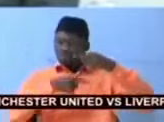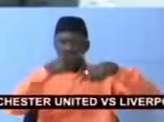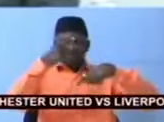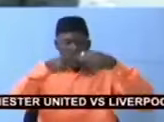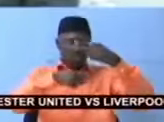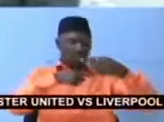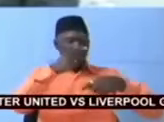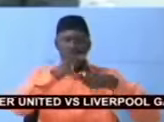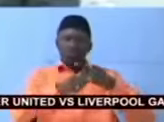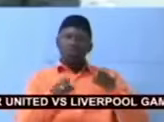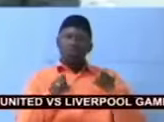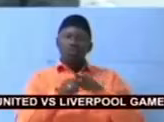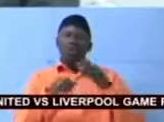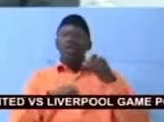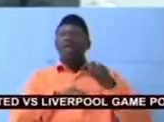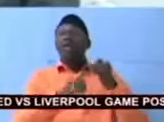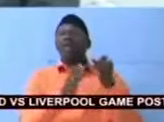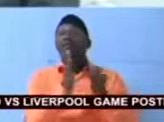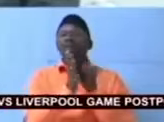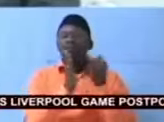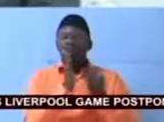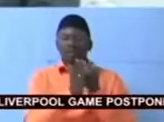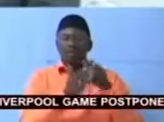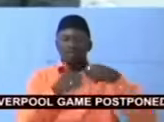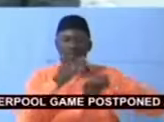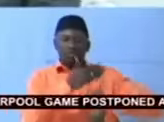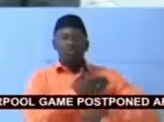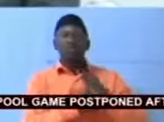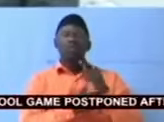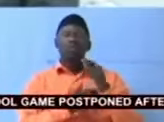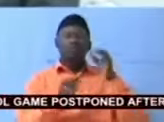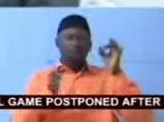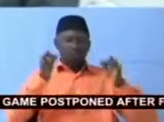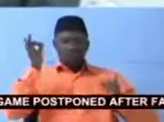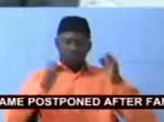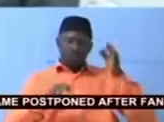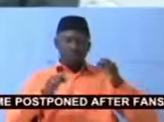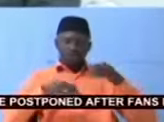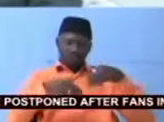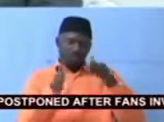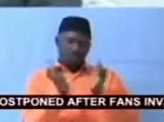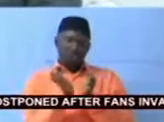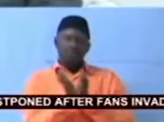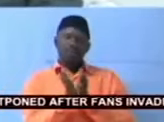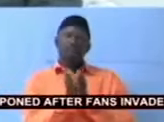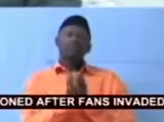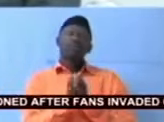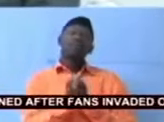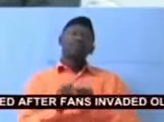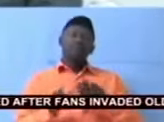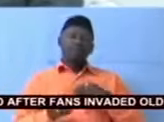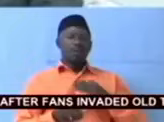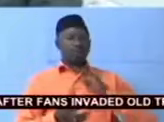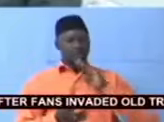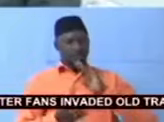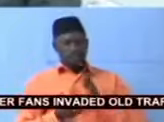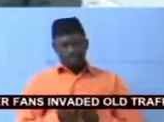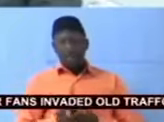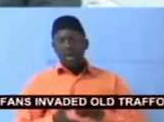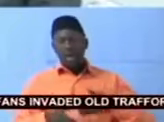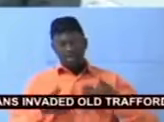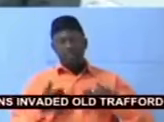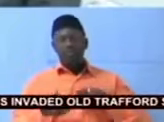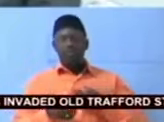our investigations into the justice sector institutions, and I'm pleased to announce that Mrs.